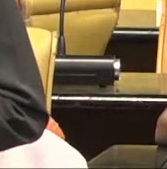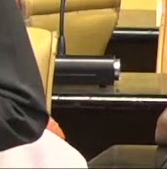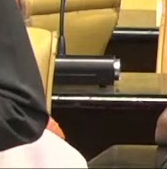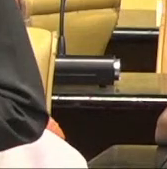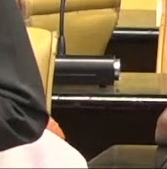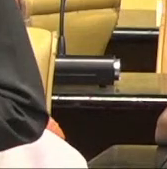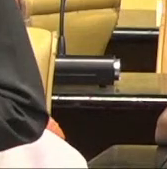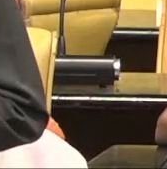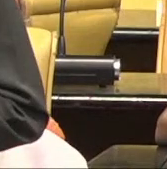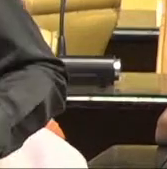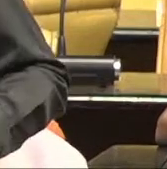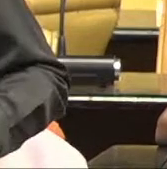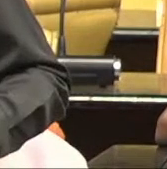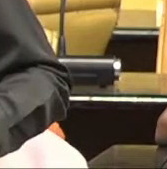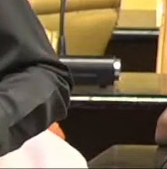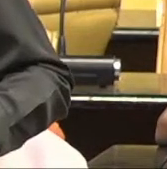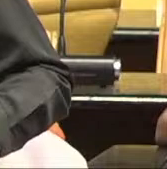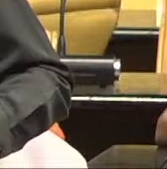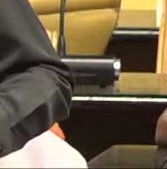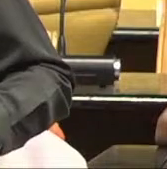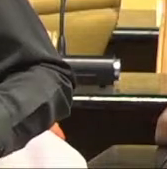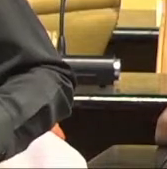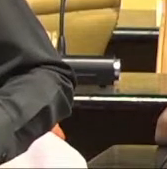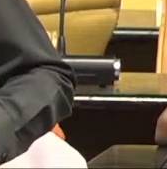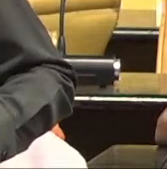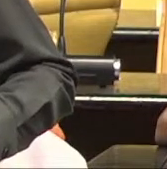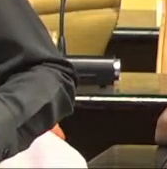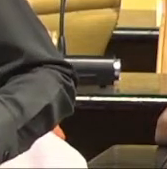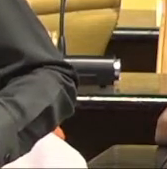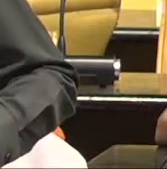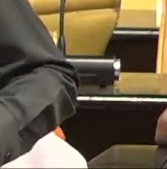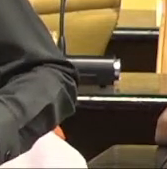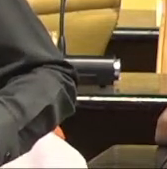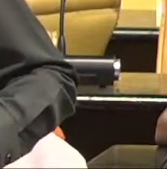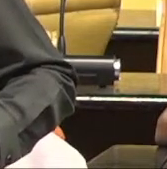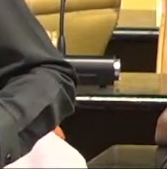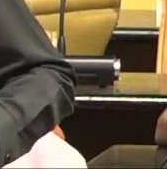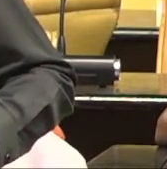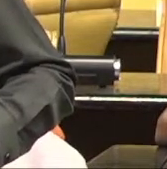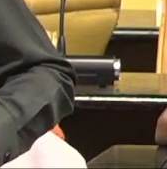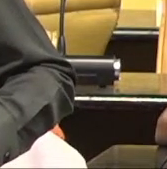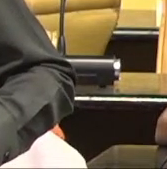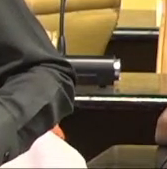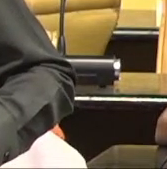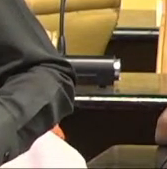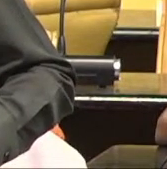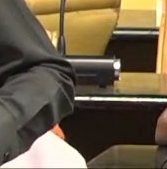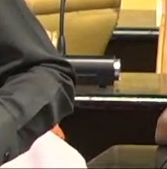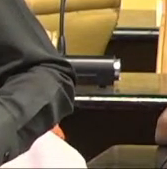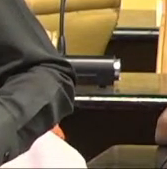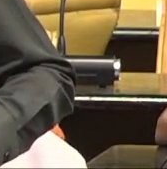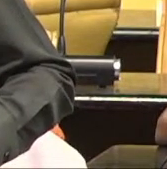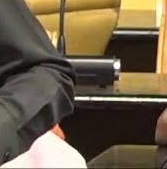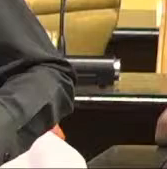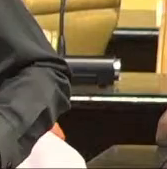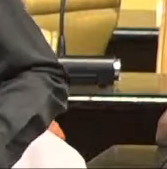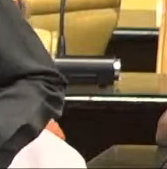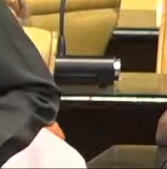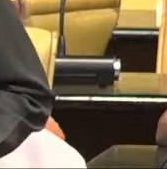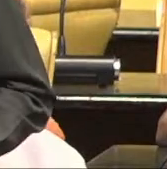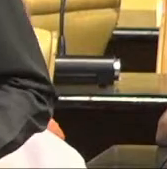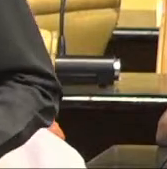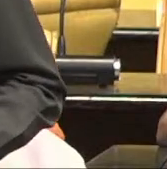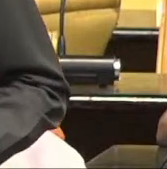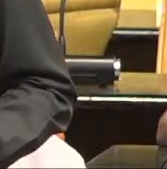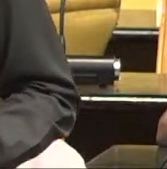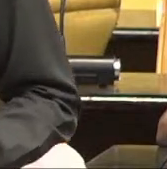majority caucus means the members of the party or parties that have the largest number of seats in the